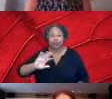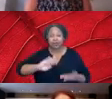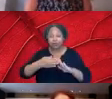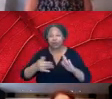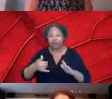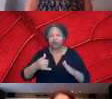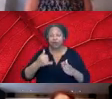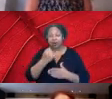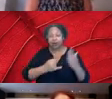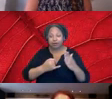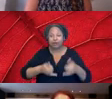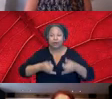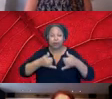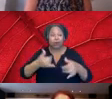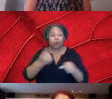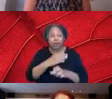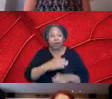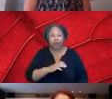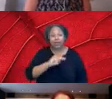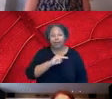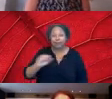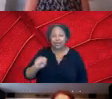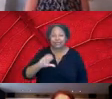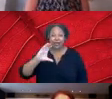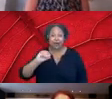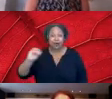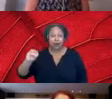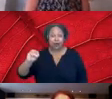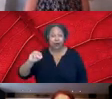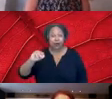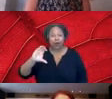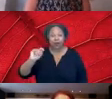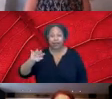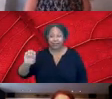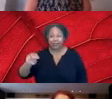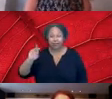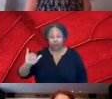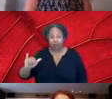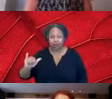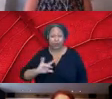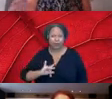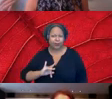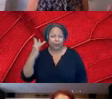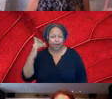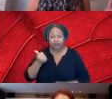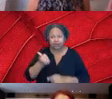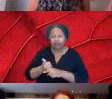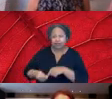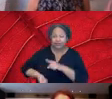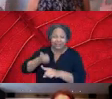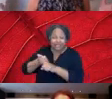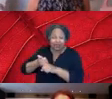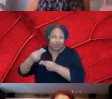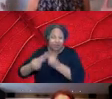bit more about the impact of the award. It's also great because Miss Coco was a self-nominator. So like the Indigenous Artists